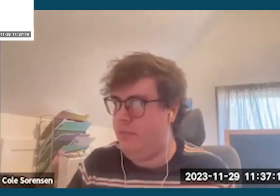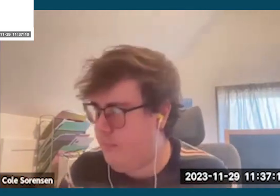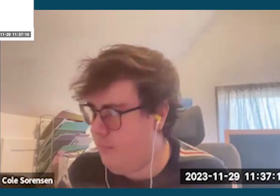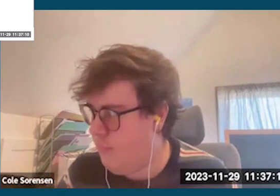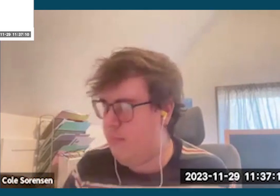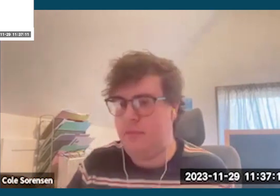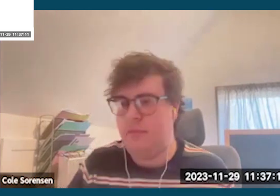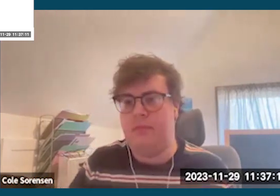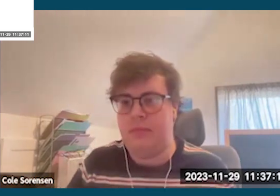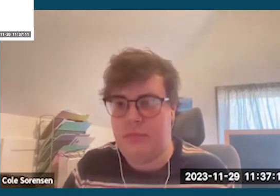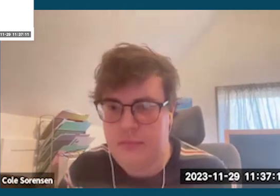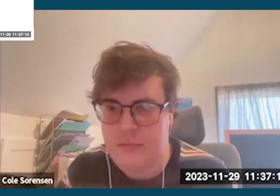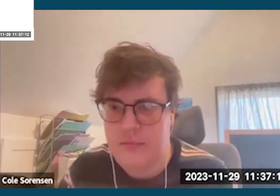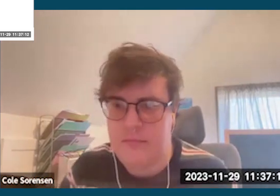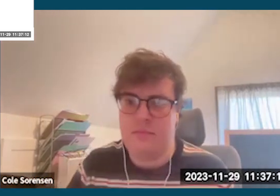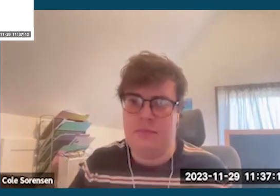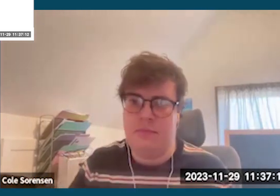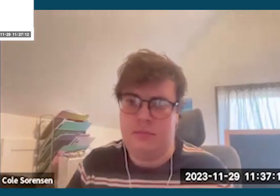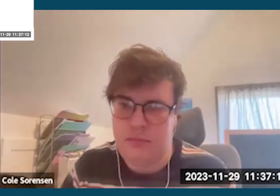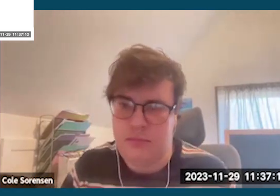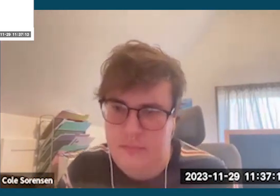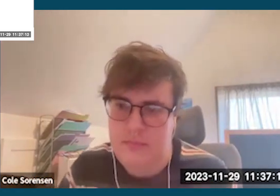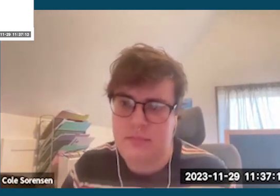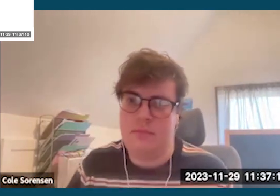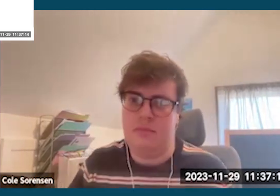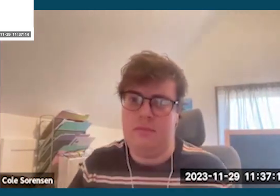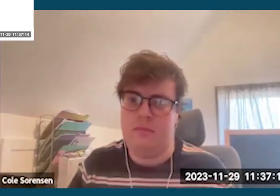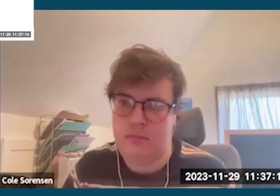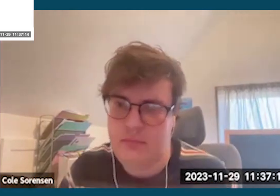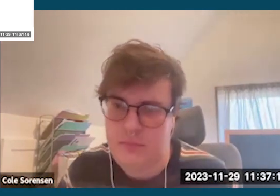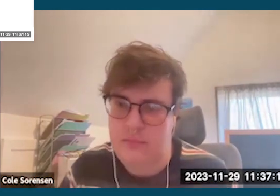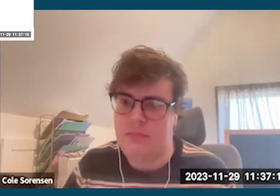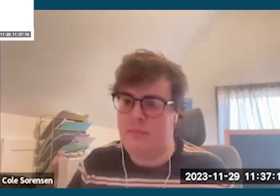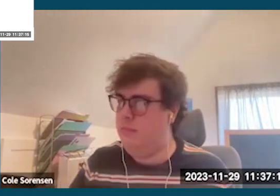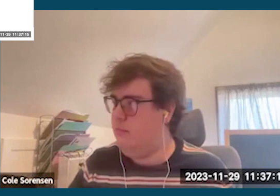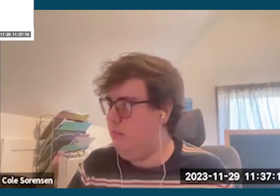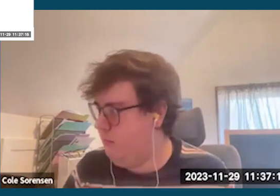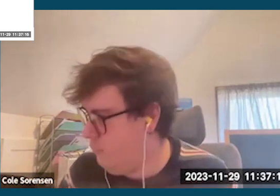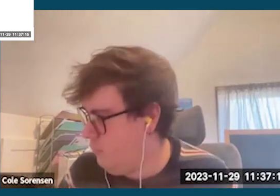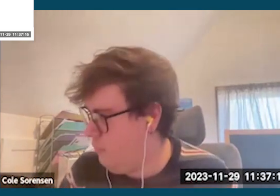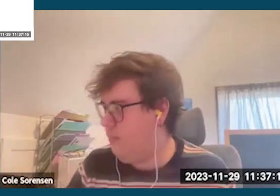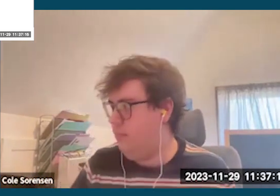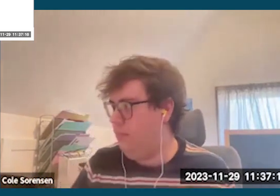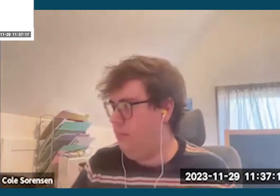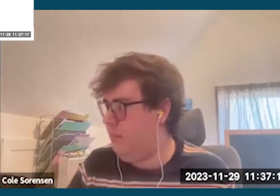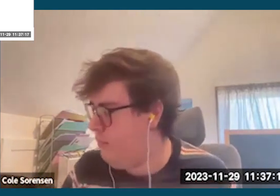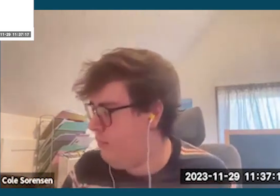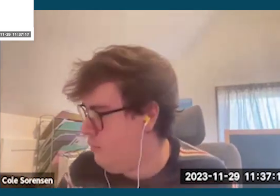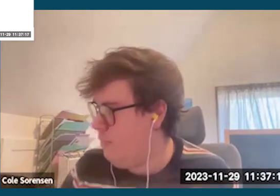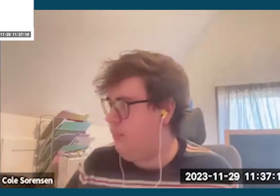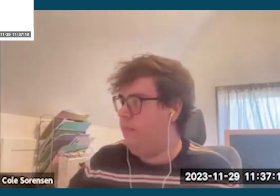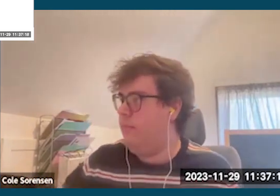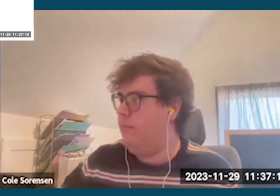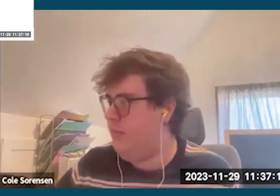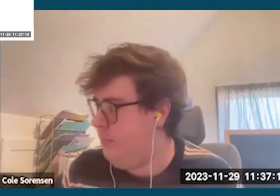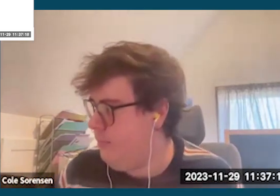even try. Instead, when I have to make phone calls, I will either have my support worker call on my behalf